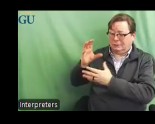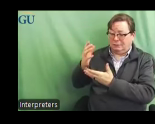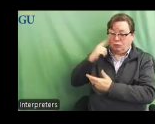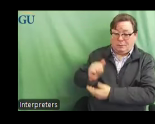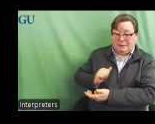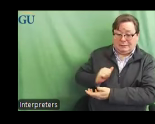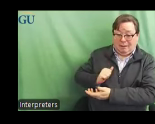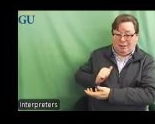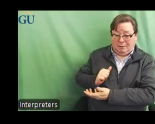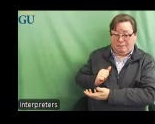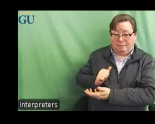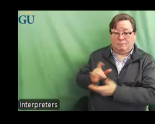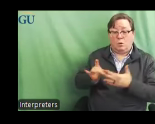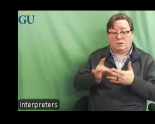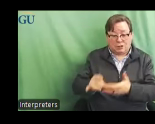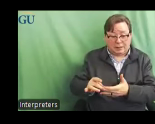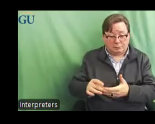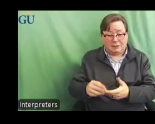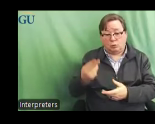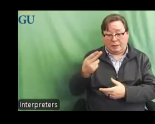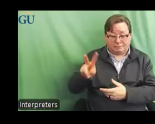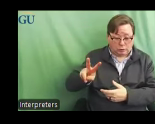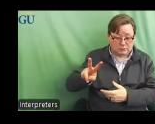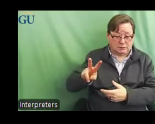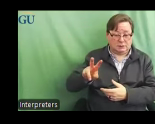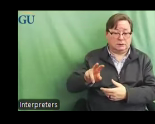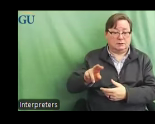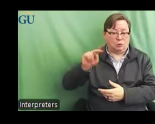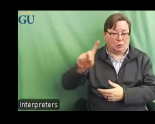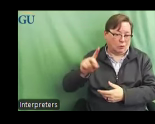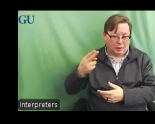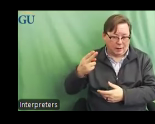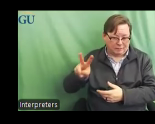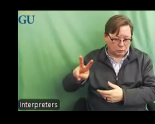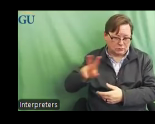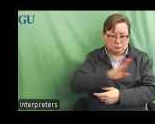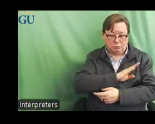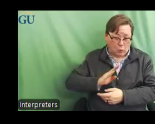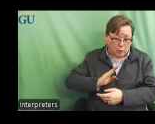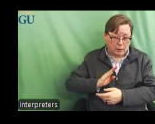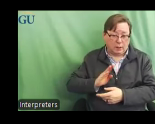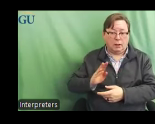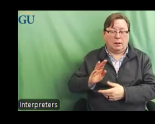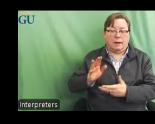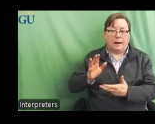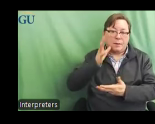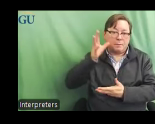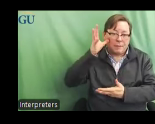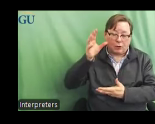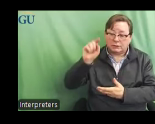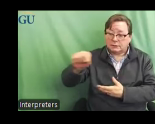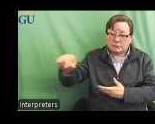which led me to the Hands and Voices, North Dakota Hands and Voices board, and the parents